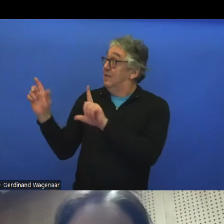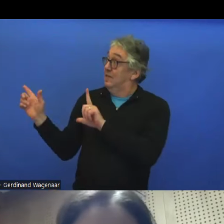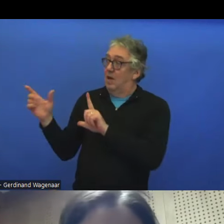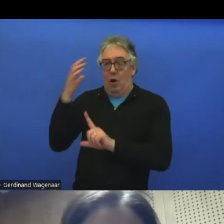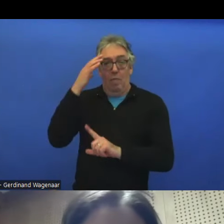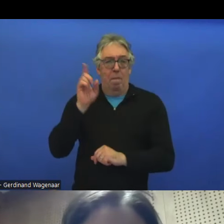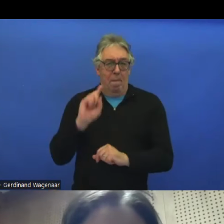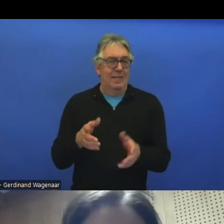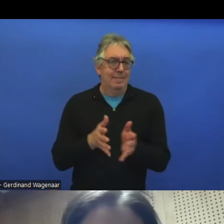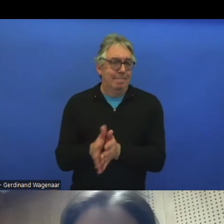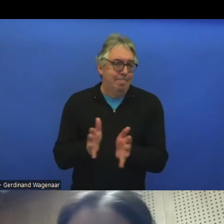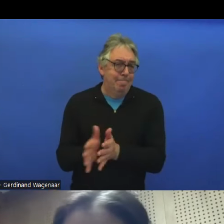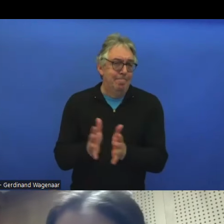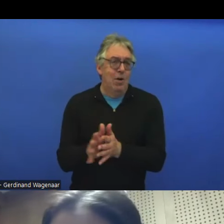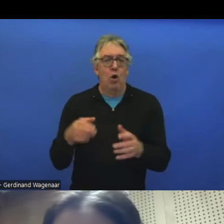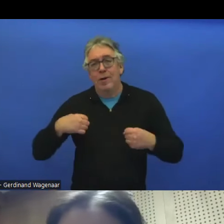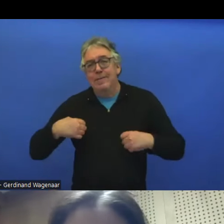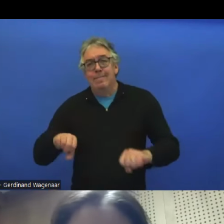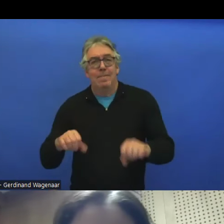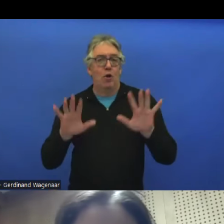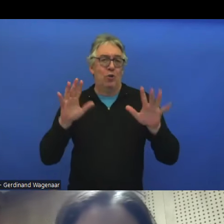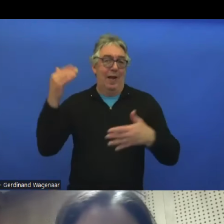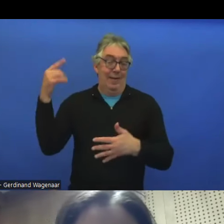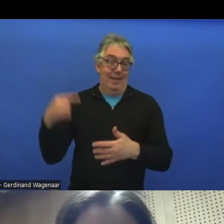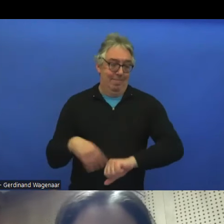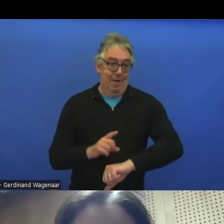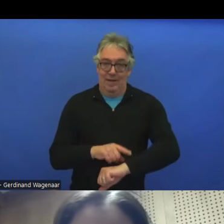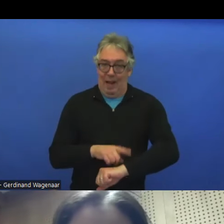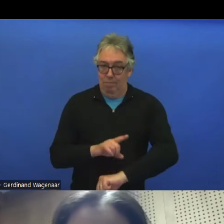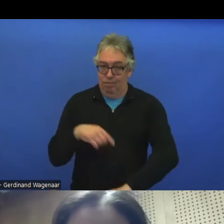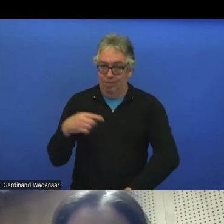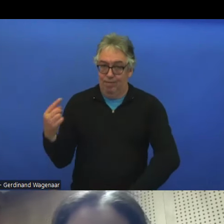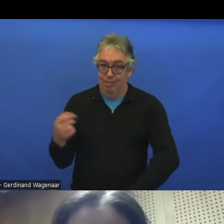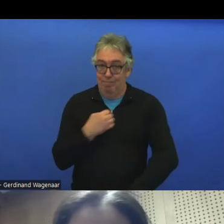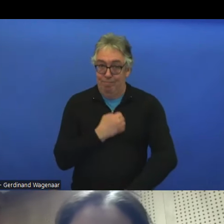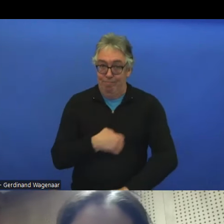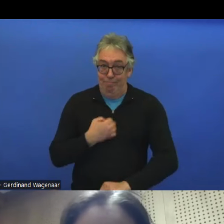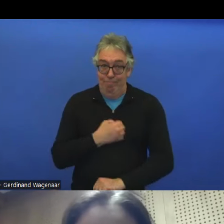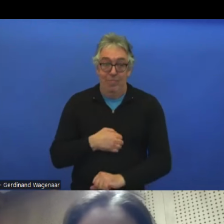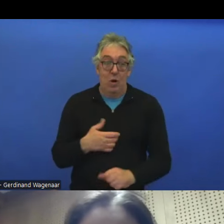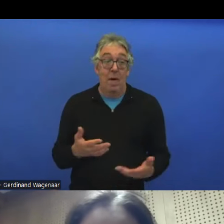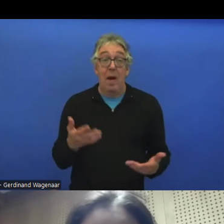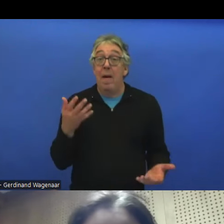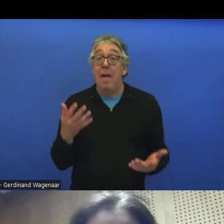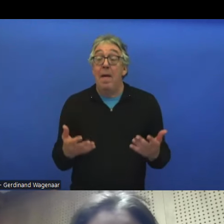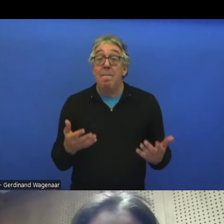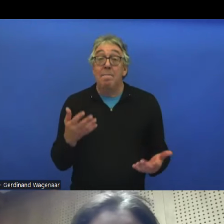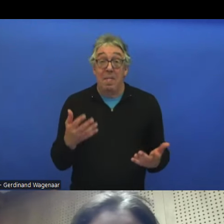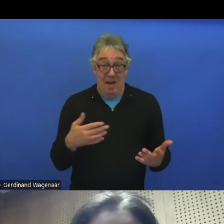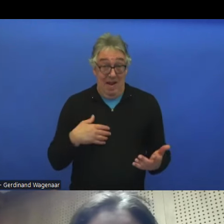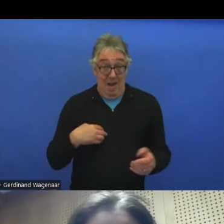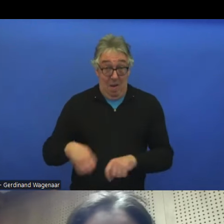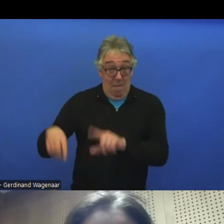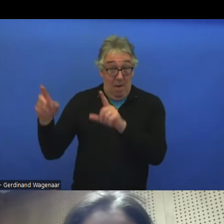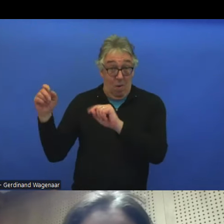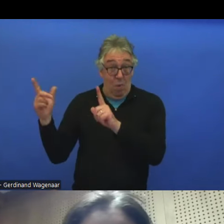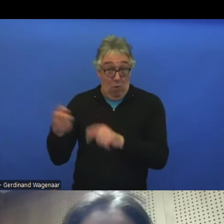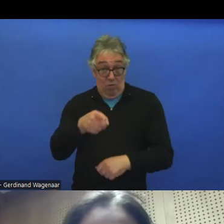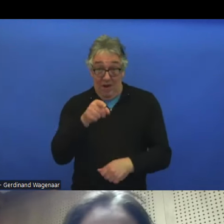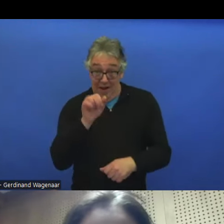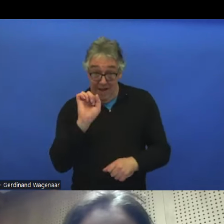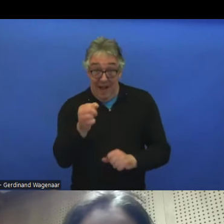go into them because of lack of time, but perhaps the presentation can be shared, and maybe also